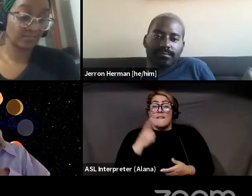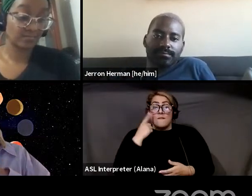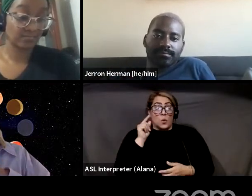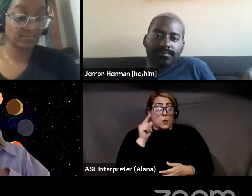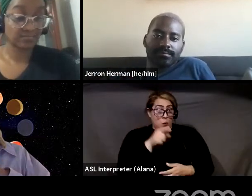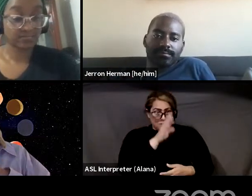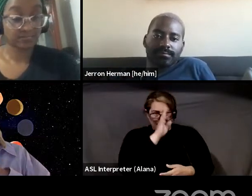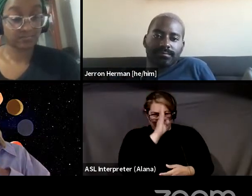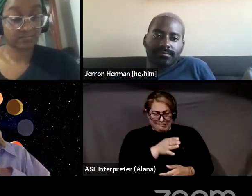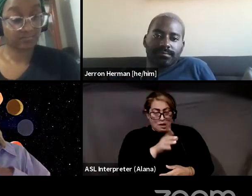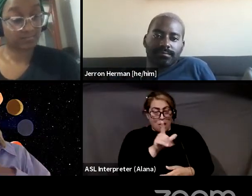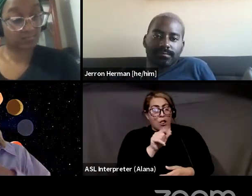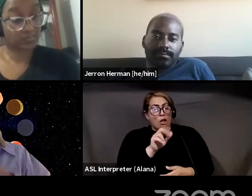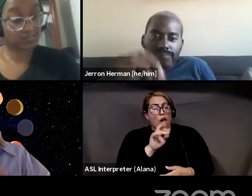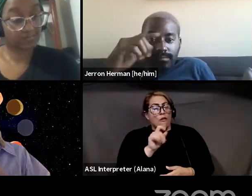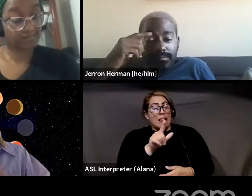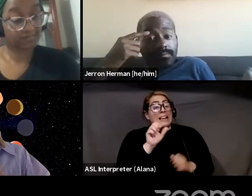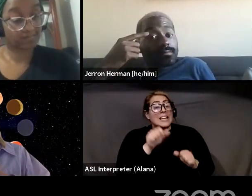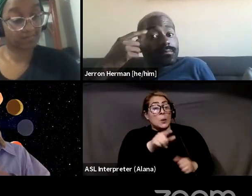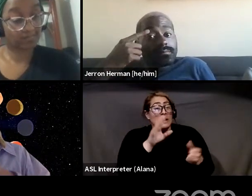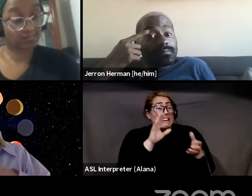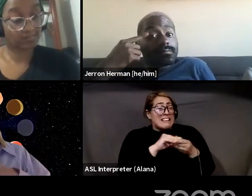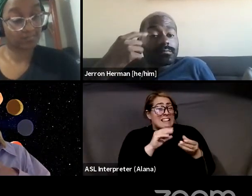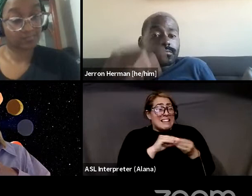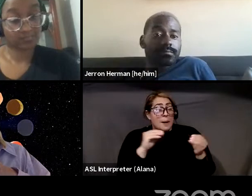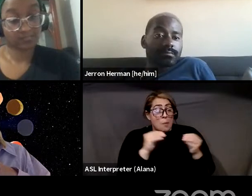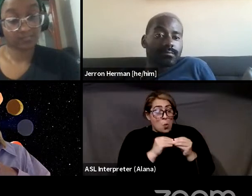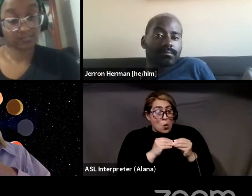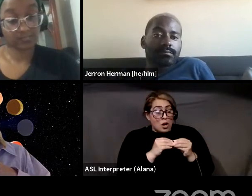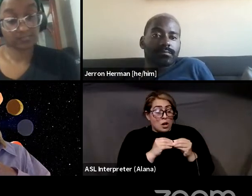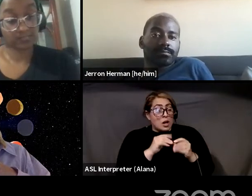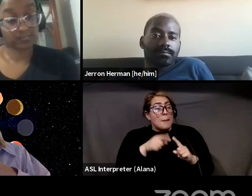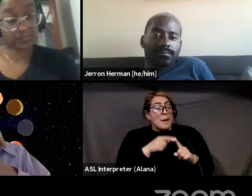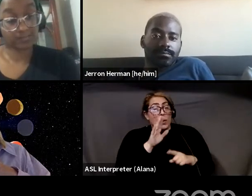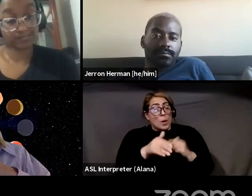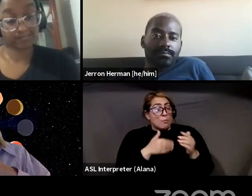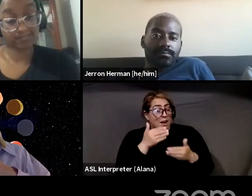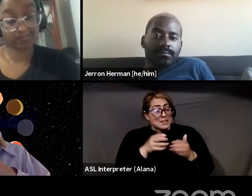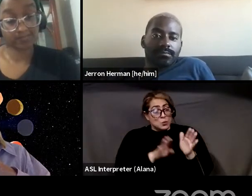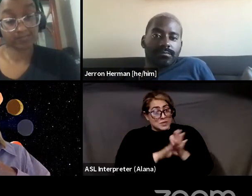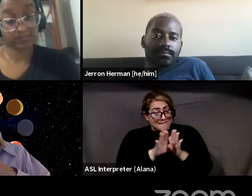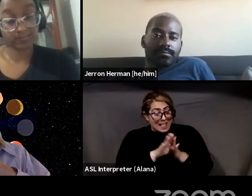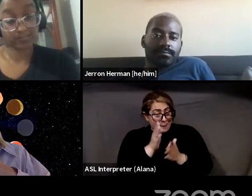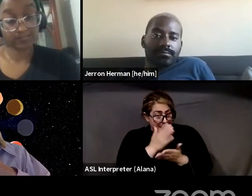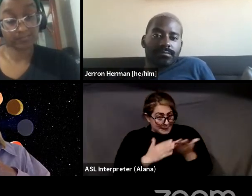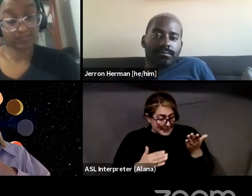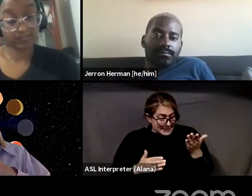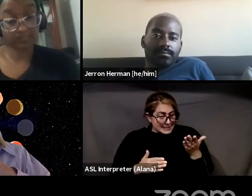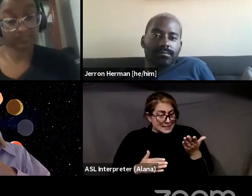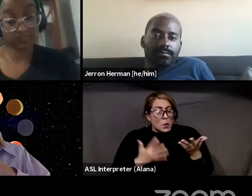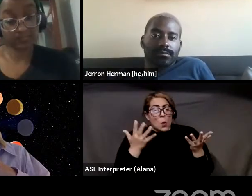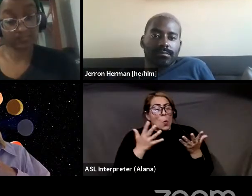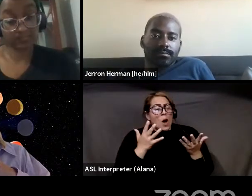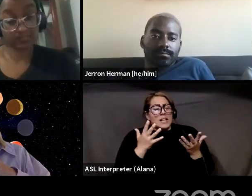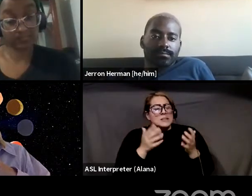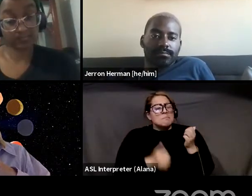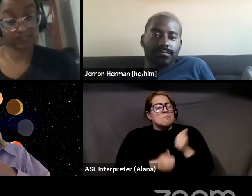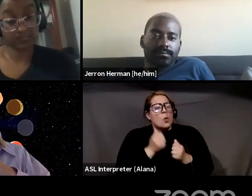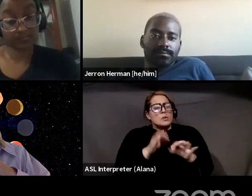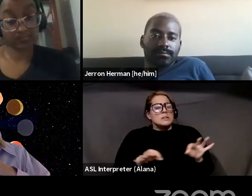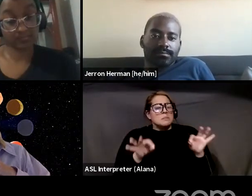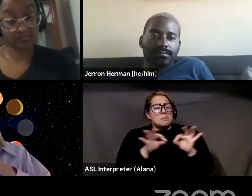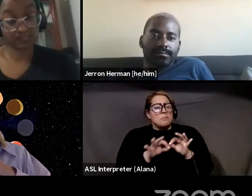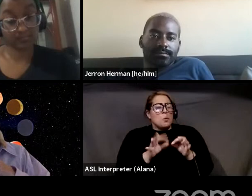Laurel, can you speak a bit more about your process in developing or creating a piece? What ingredients and dynamics are most important to your